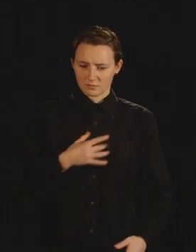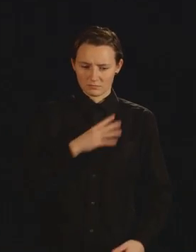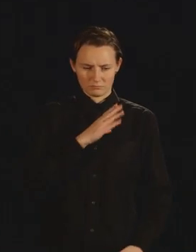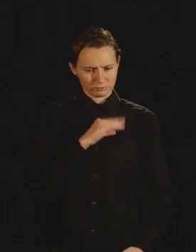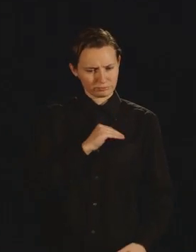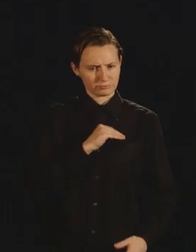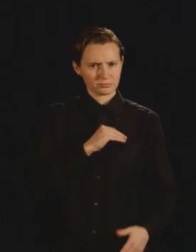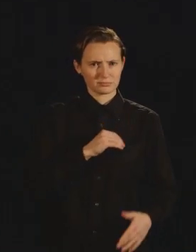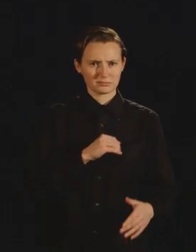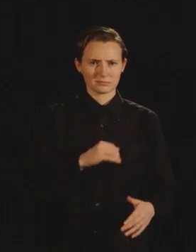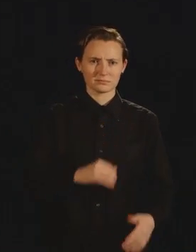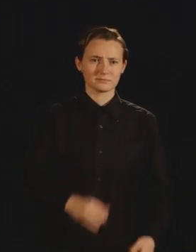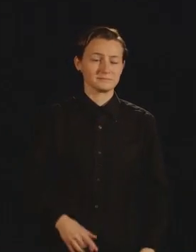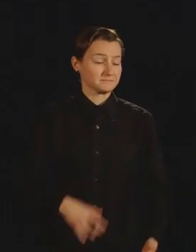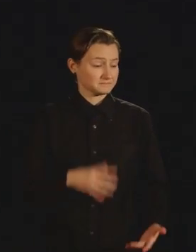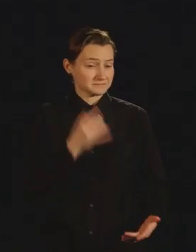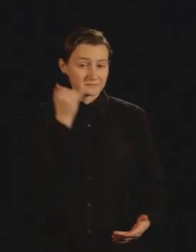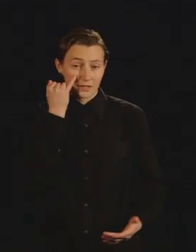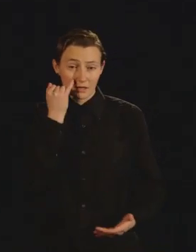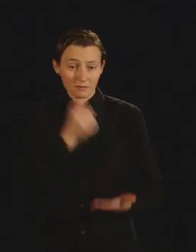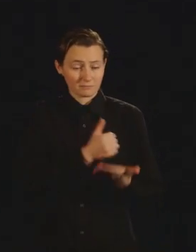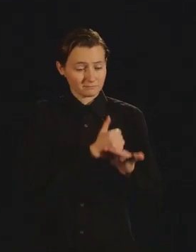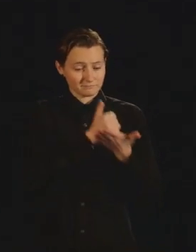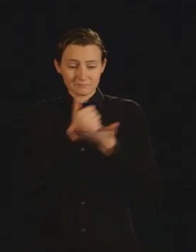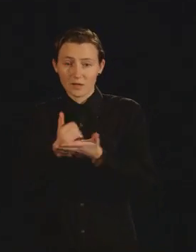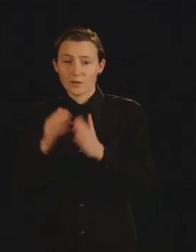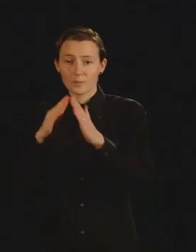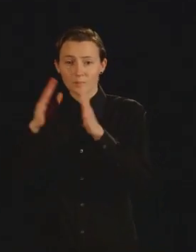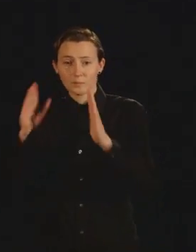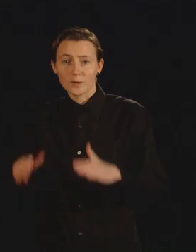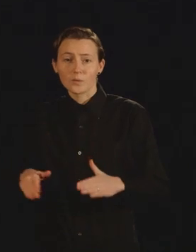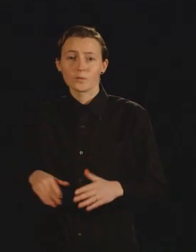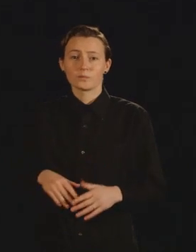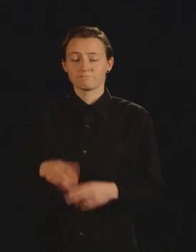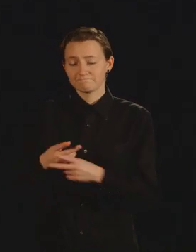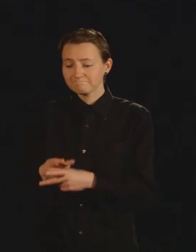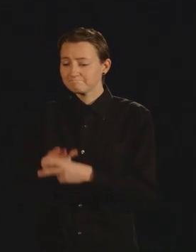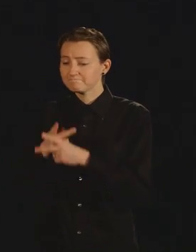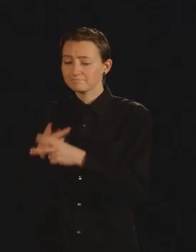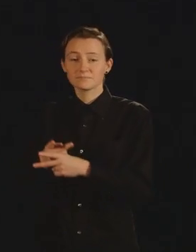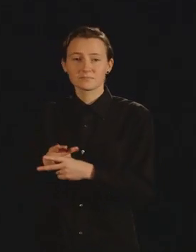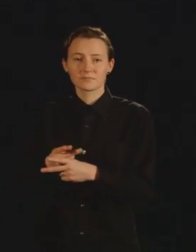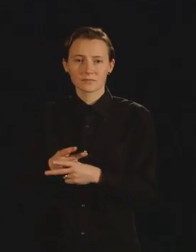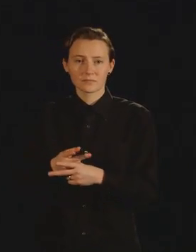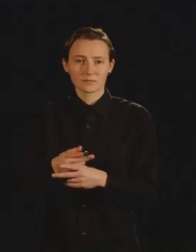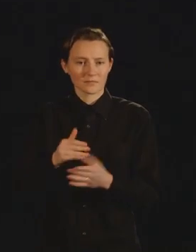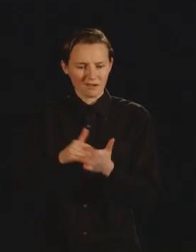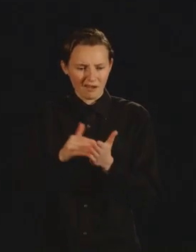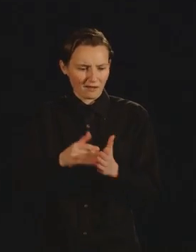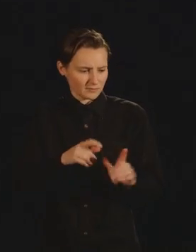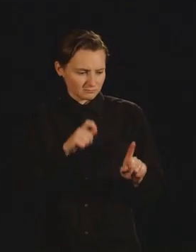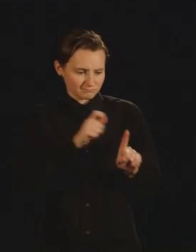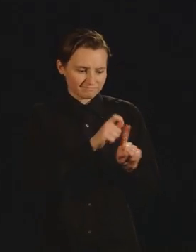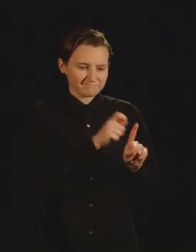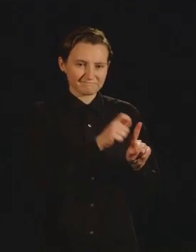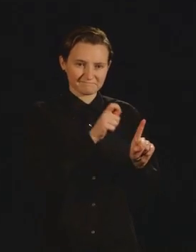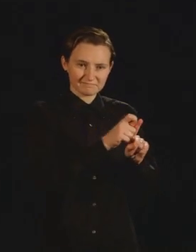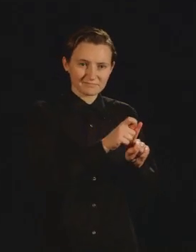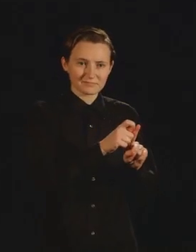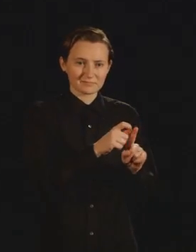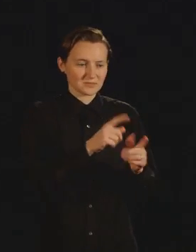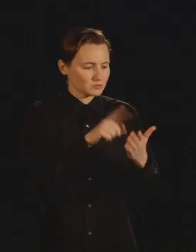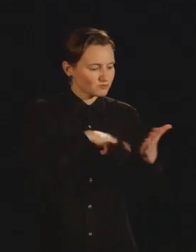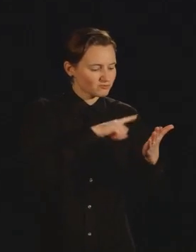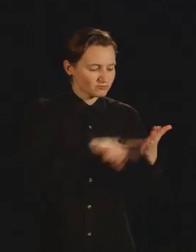be. And when men do help out at home, they often face teasing and recrimination in social situations and